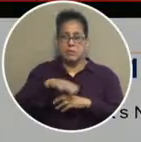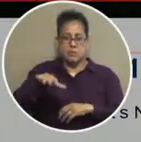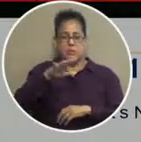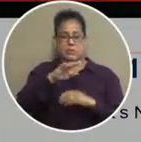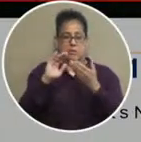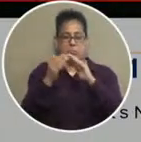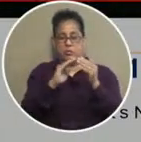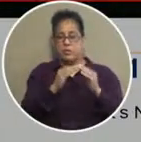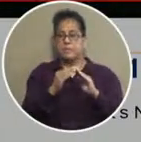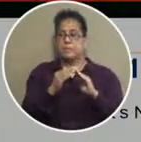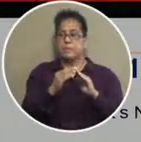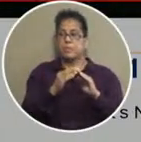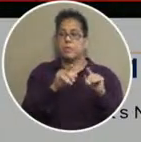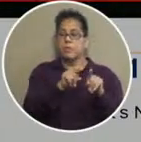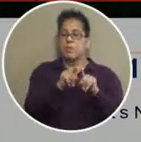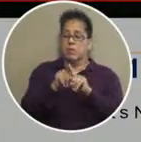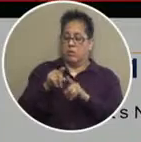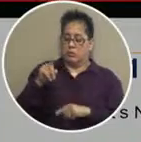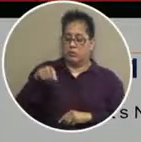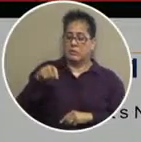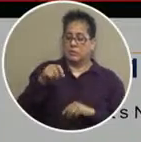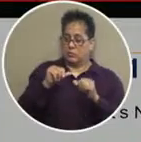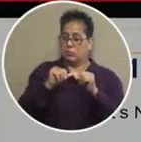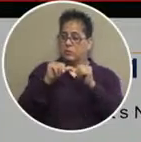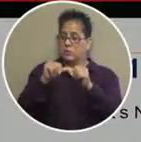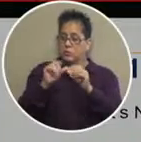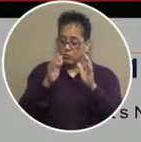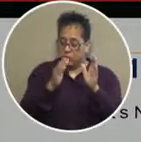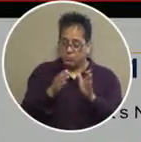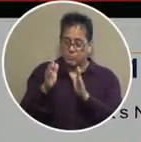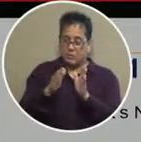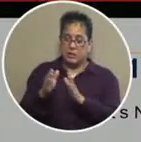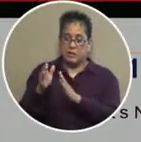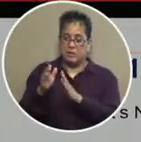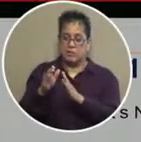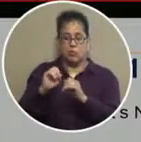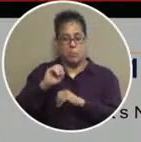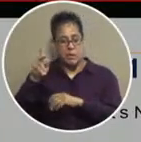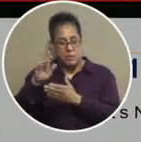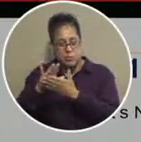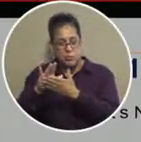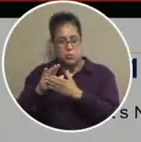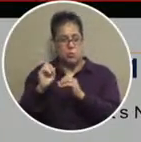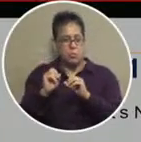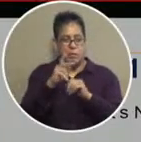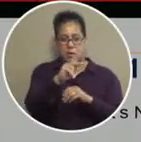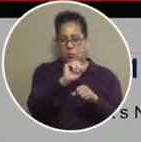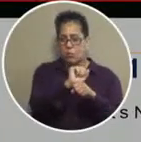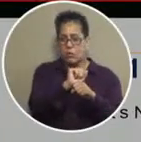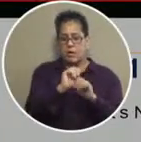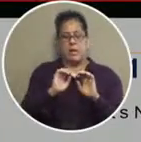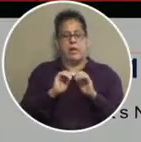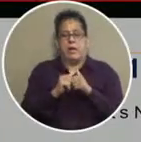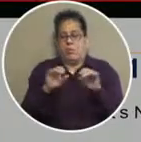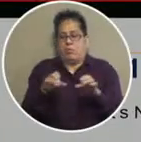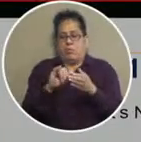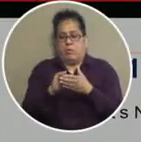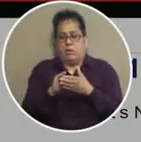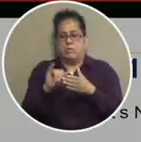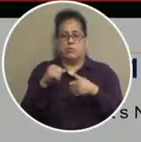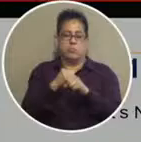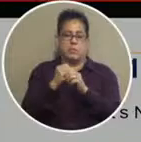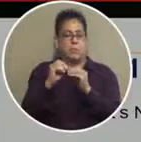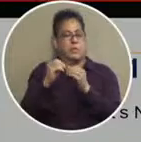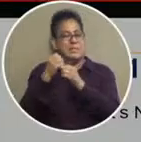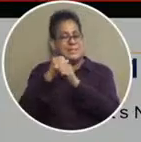tool. We need to continue the planning for returning to school and returning to work. How can we do it to make it in a